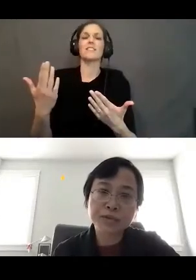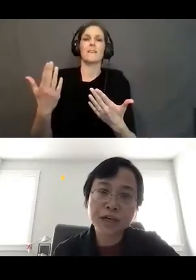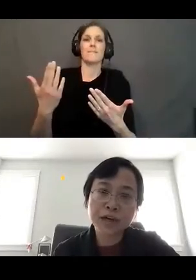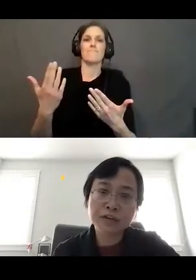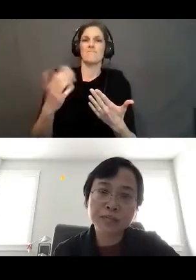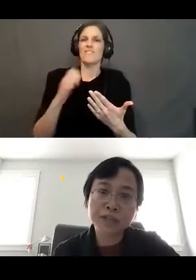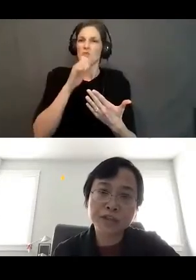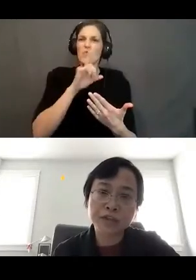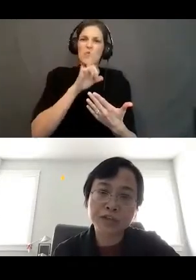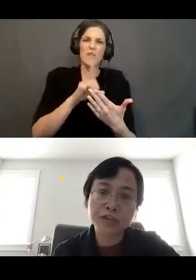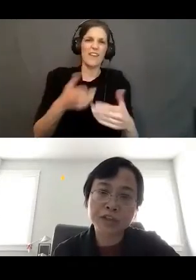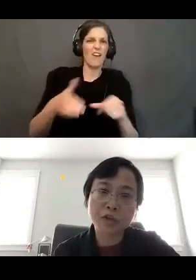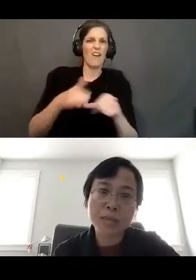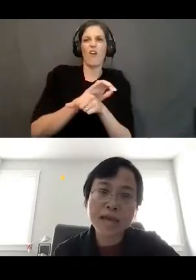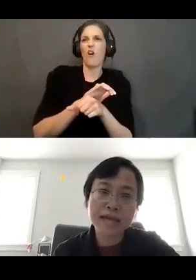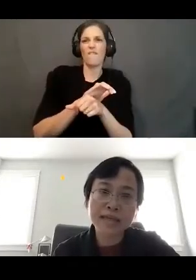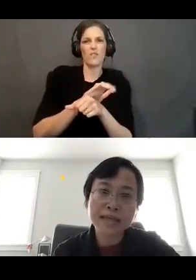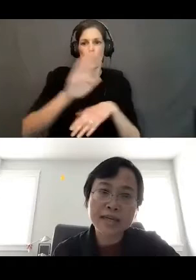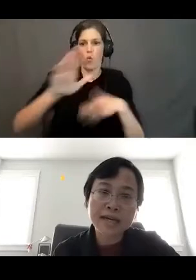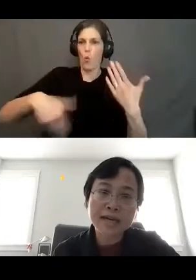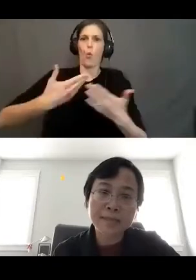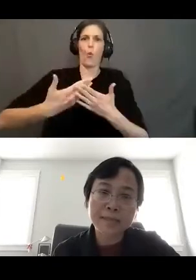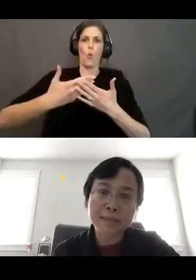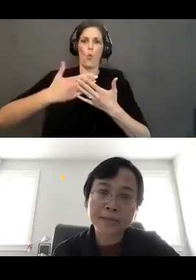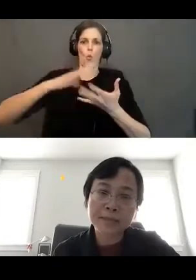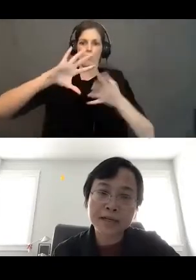to cover much of the domain.